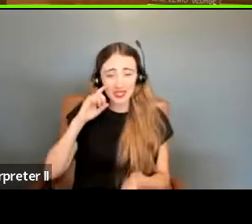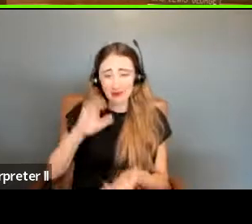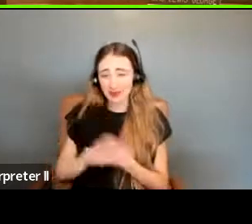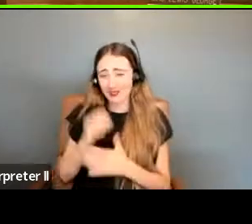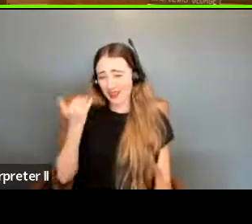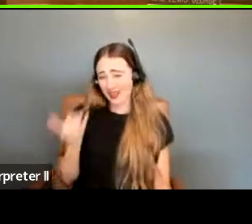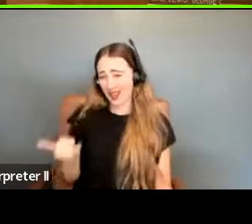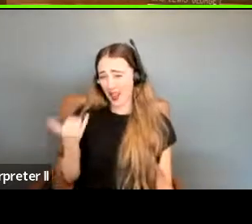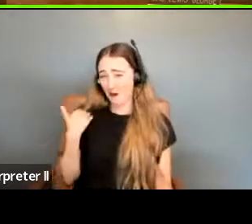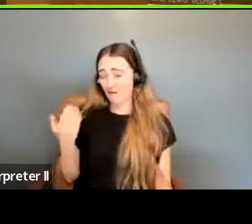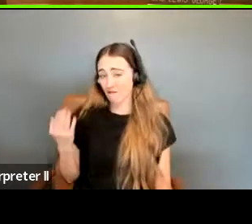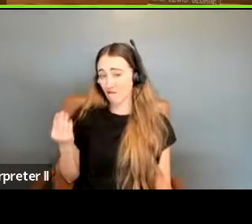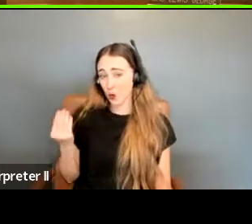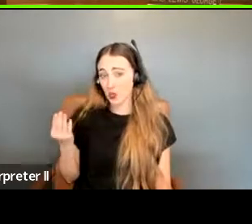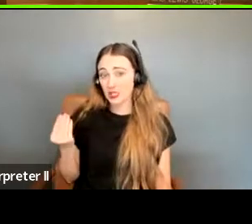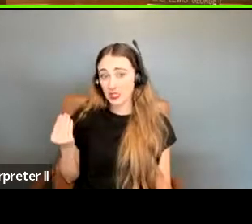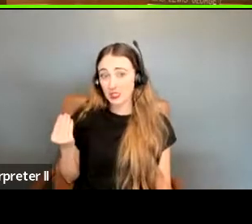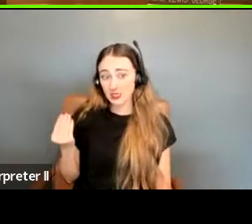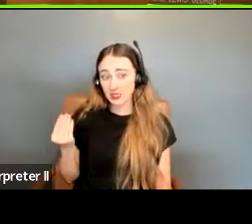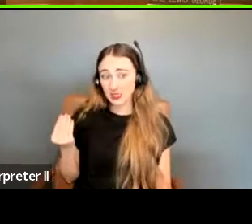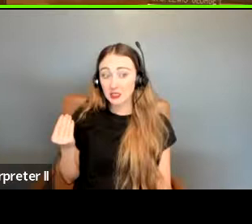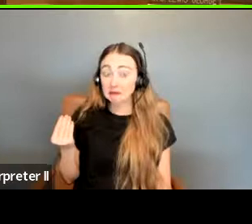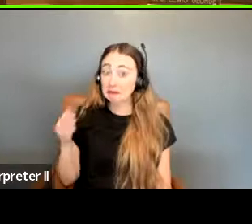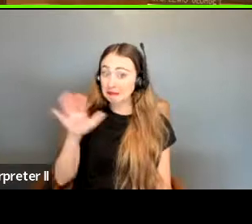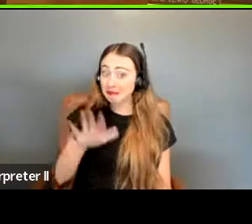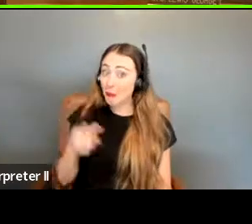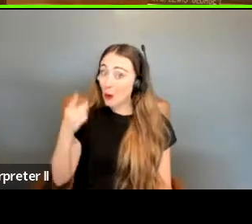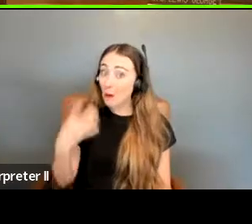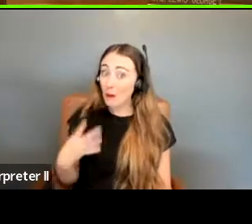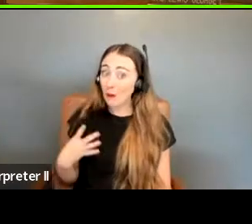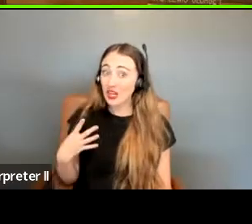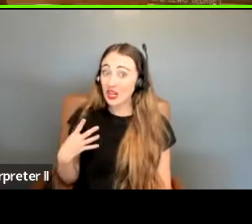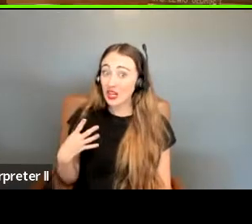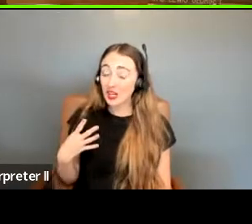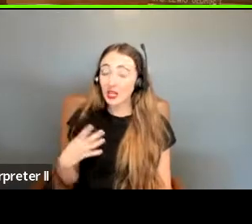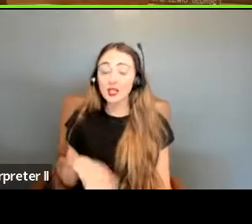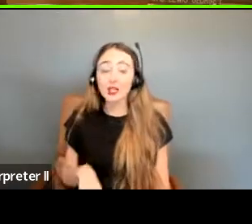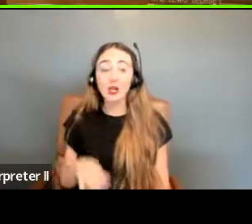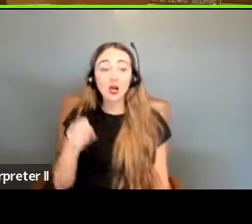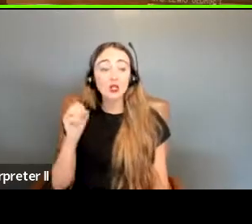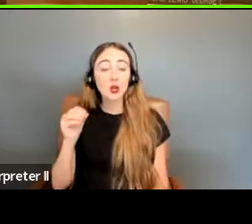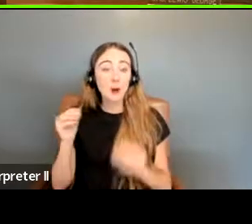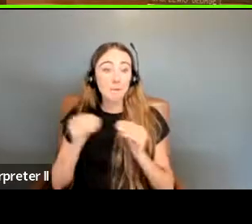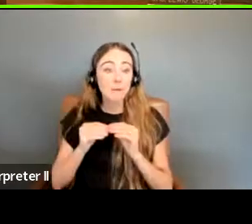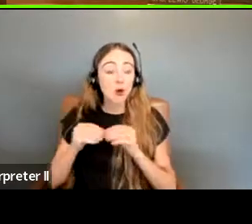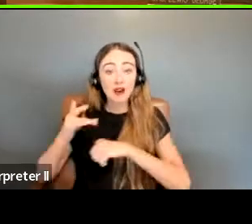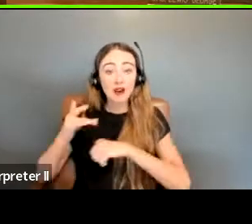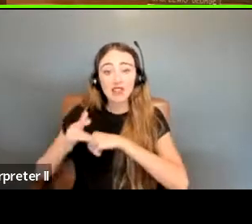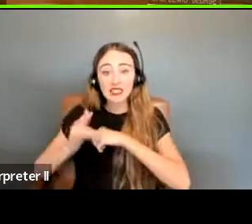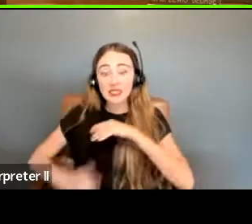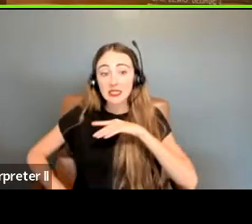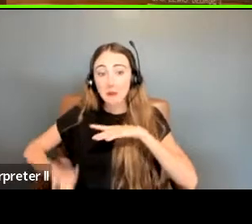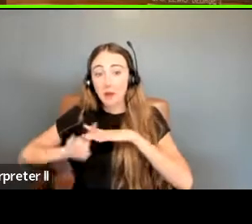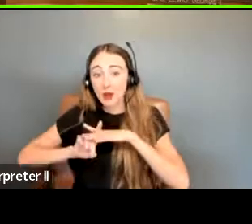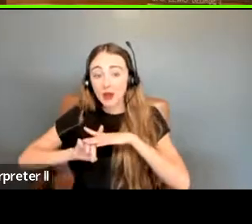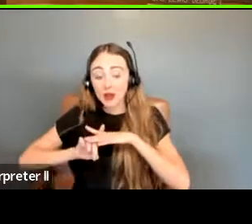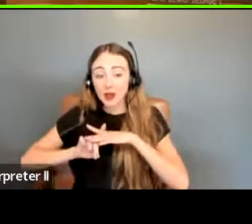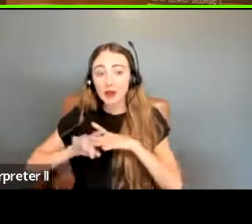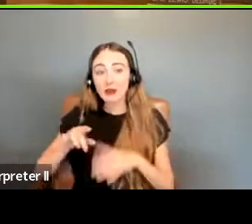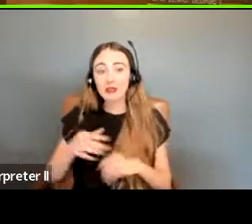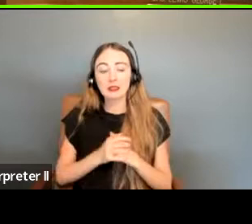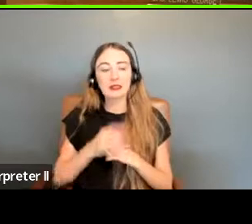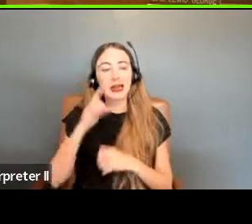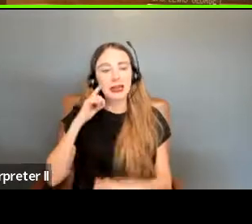now 14, which is about a quarter. And as more vacancies come online, I think the